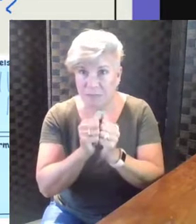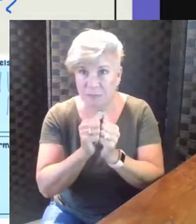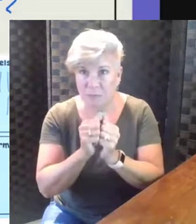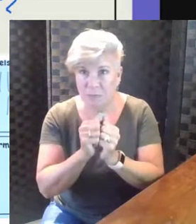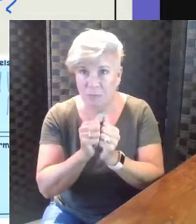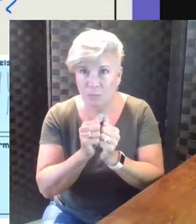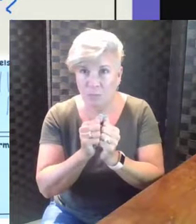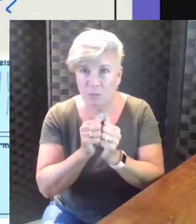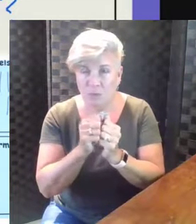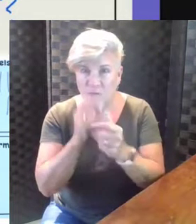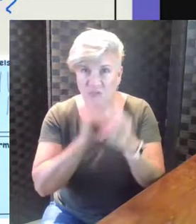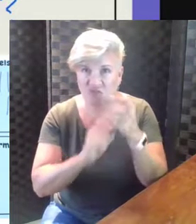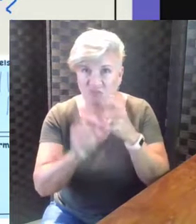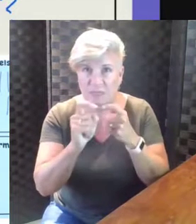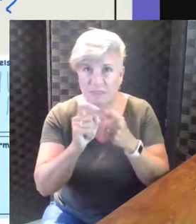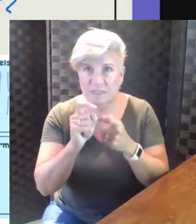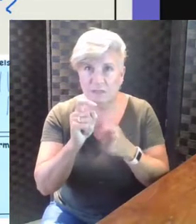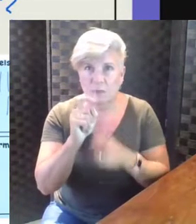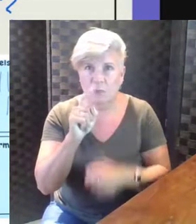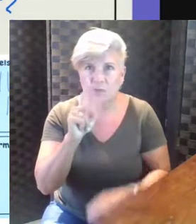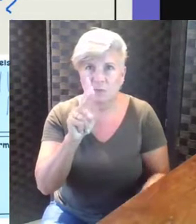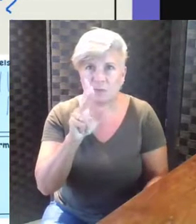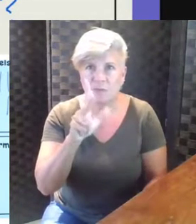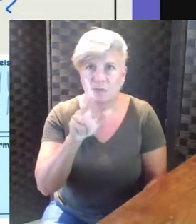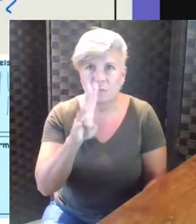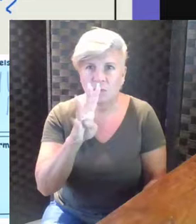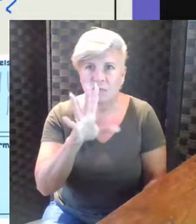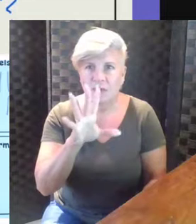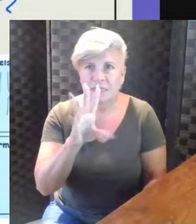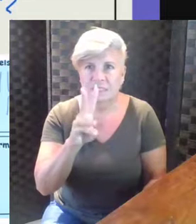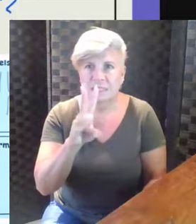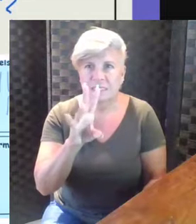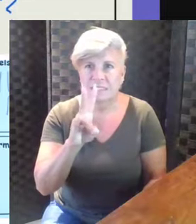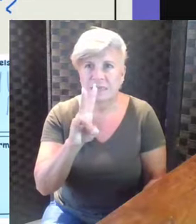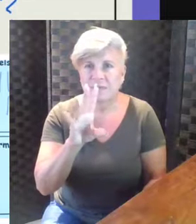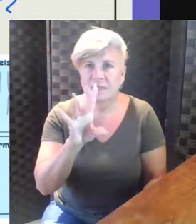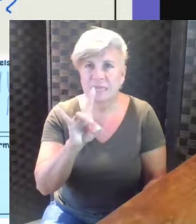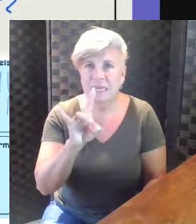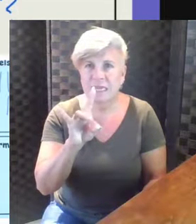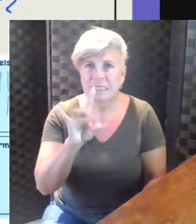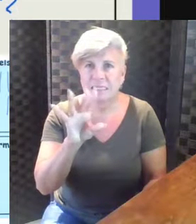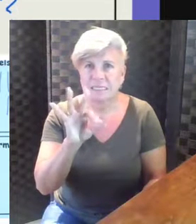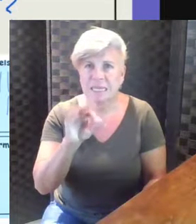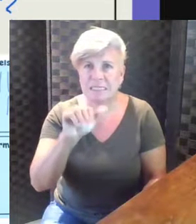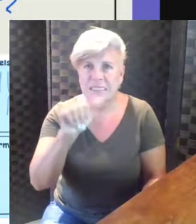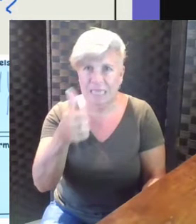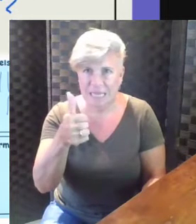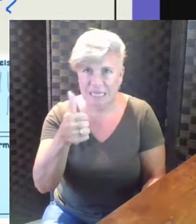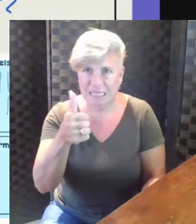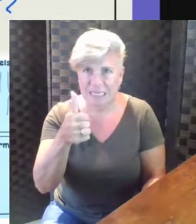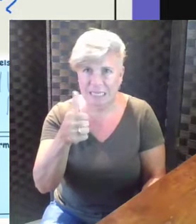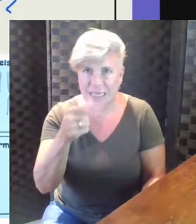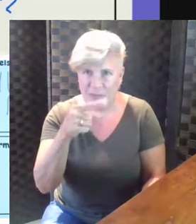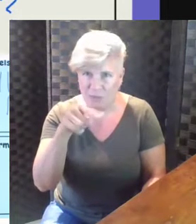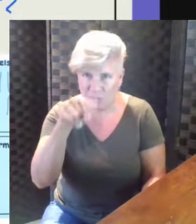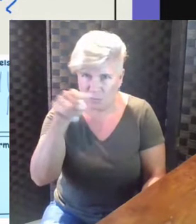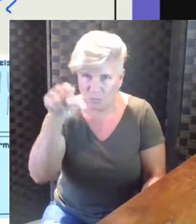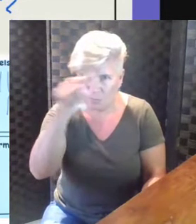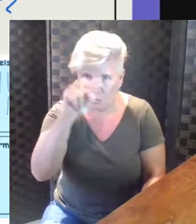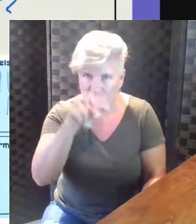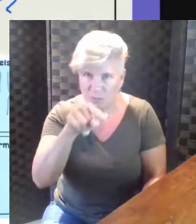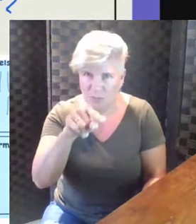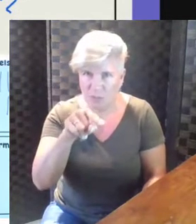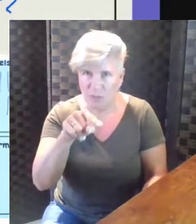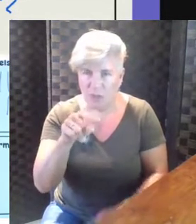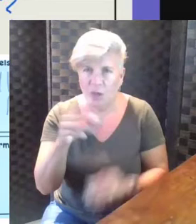just going to trade it. So I'm going to count 1, 2, 3, 4, 5, 6, 7, 8, 9, 10. Here is a group